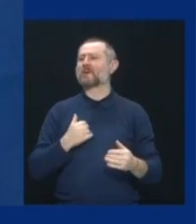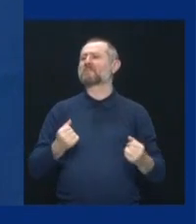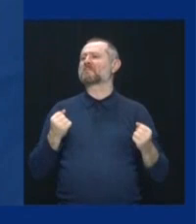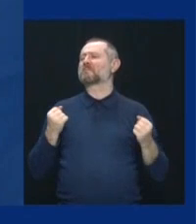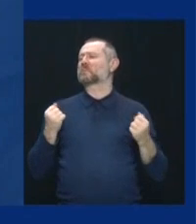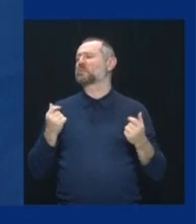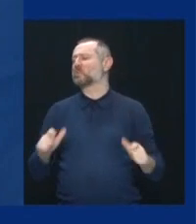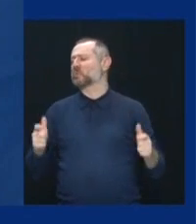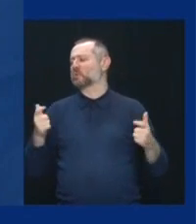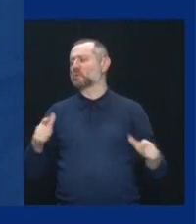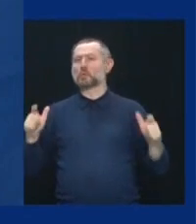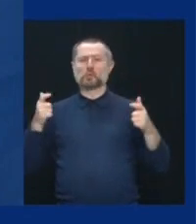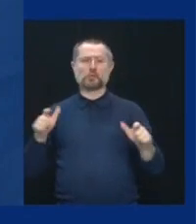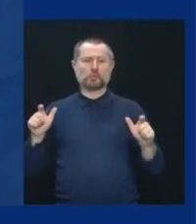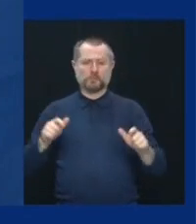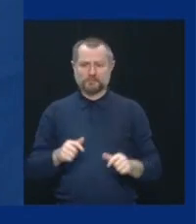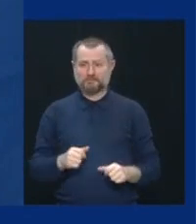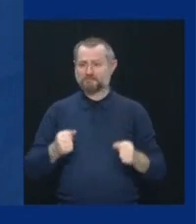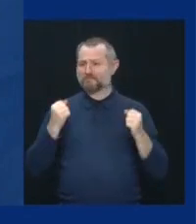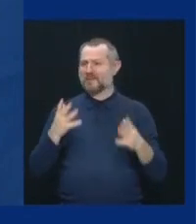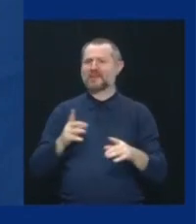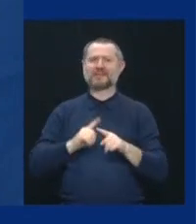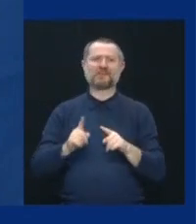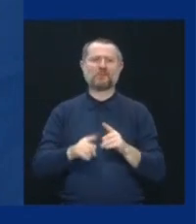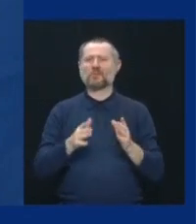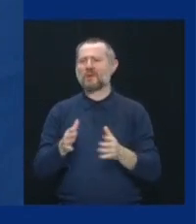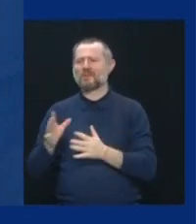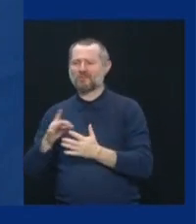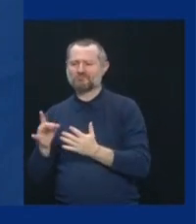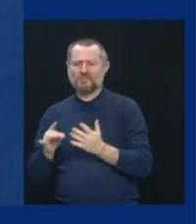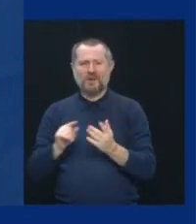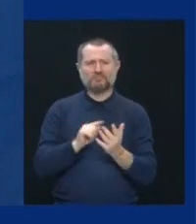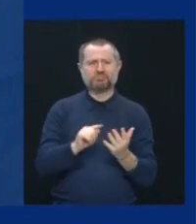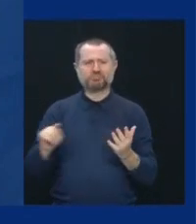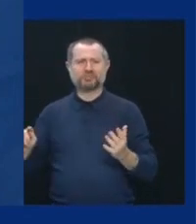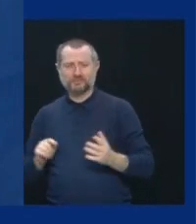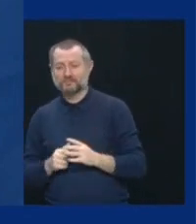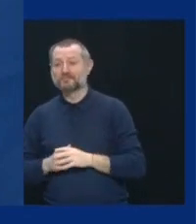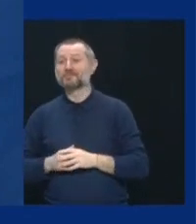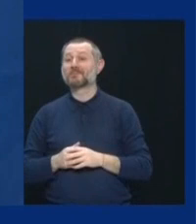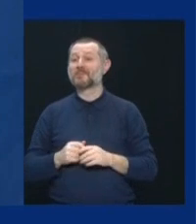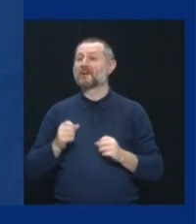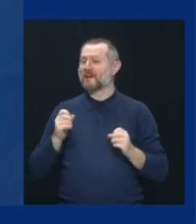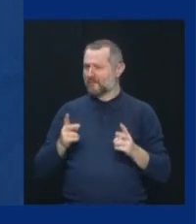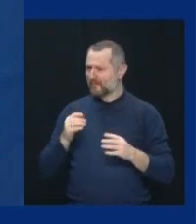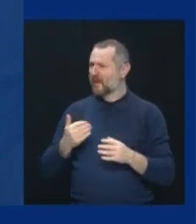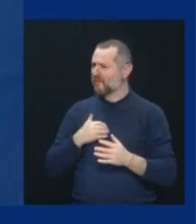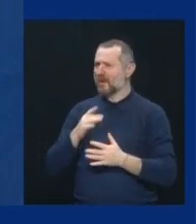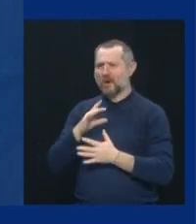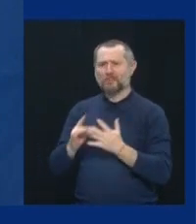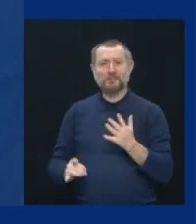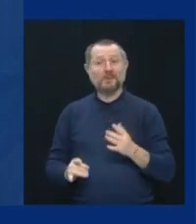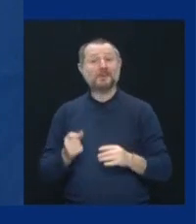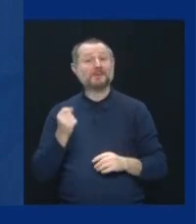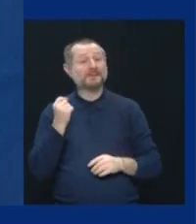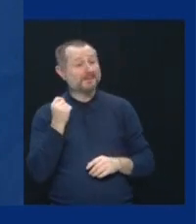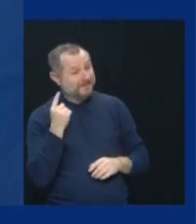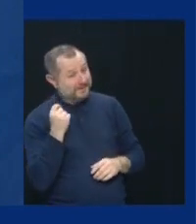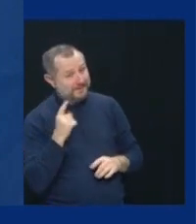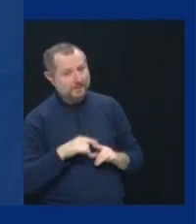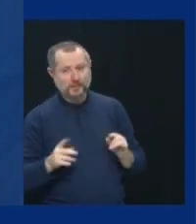Many points of distribution, many options for people, but it also creates